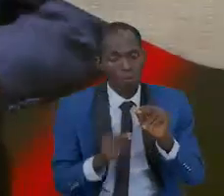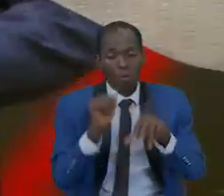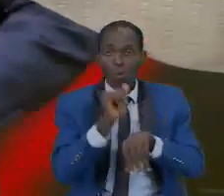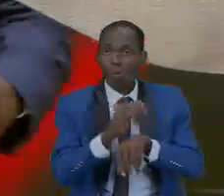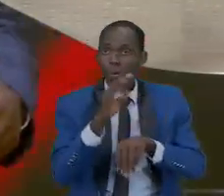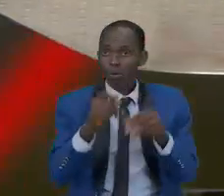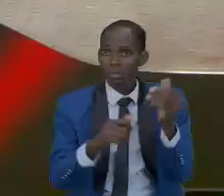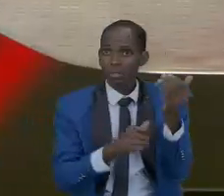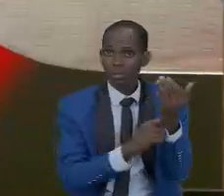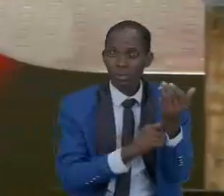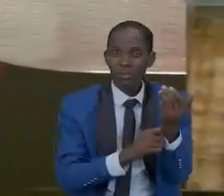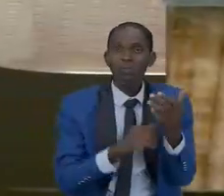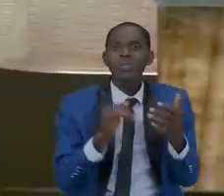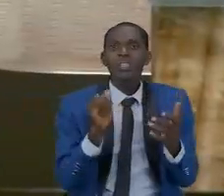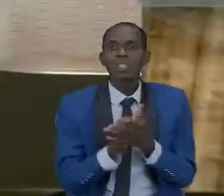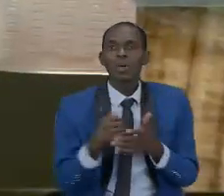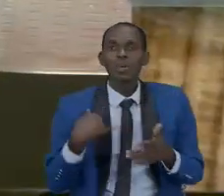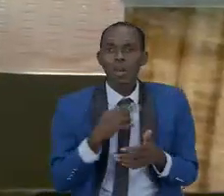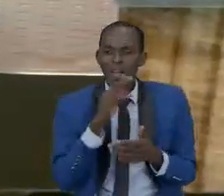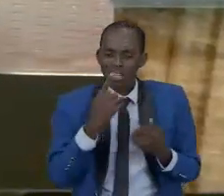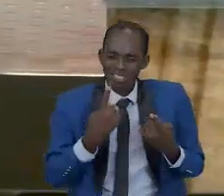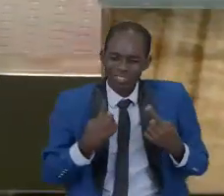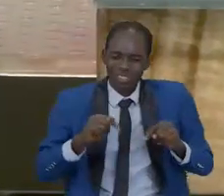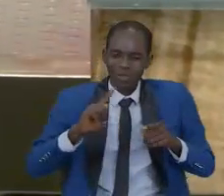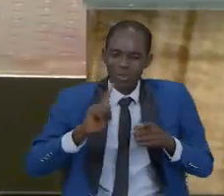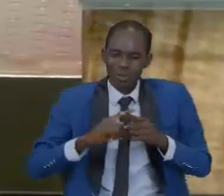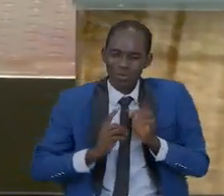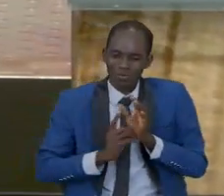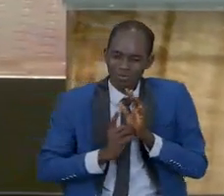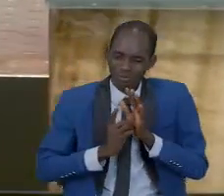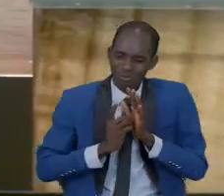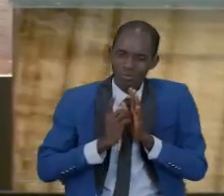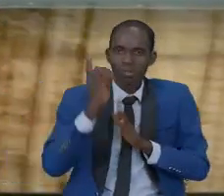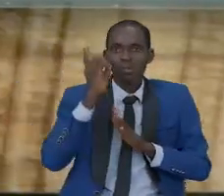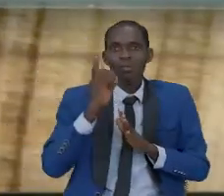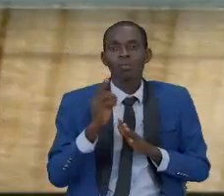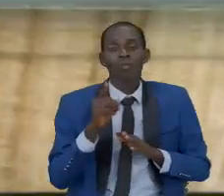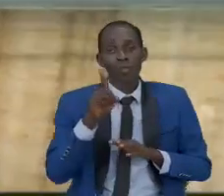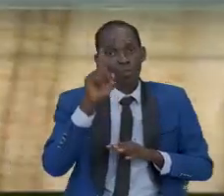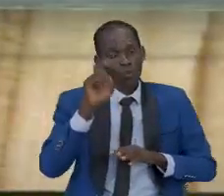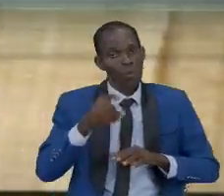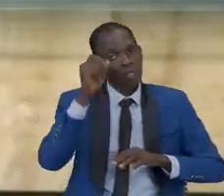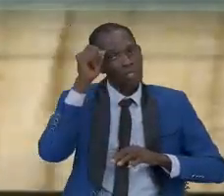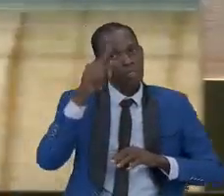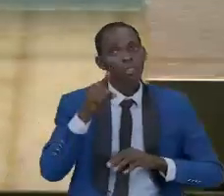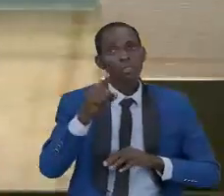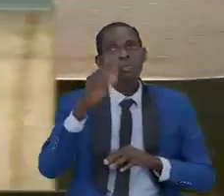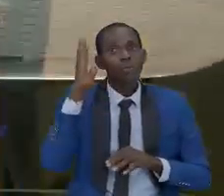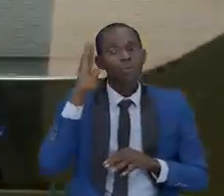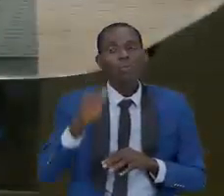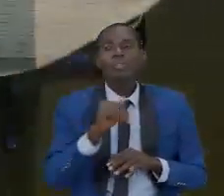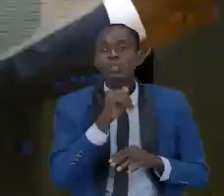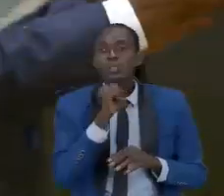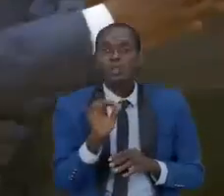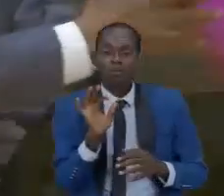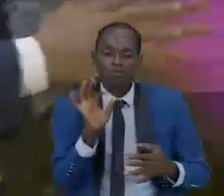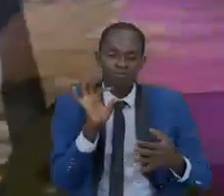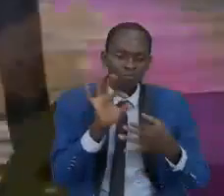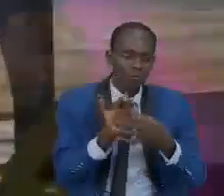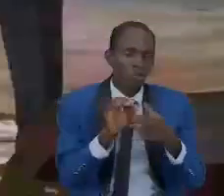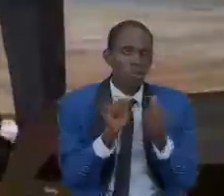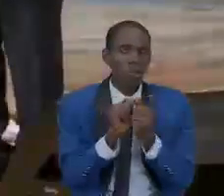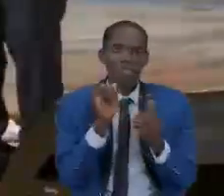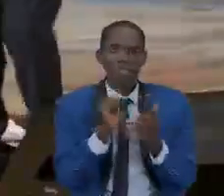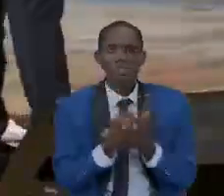the flesh that will still try to rear orbits ugly head you understand you will not get involved with that